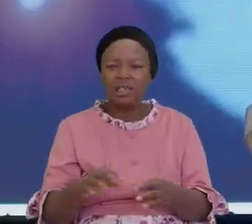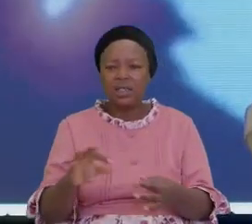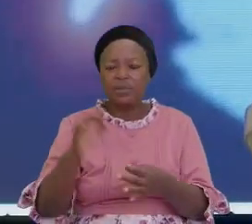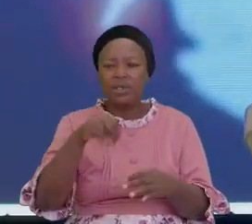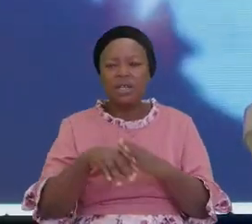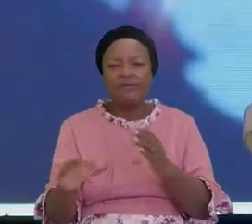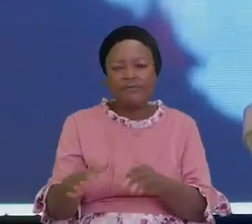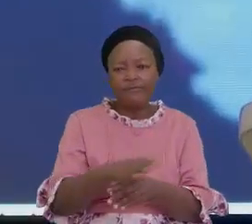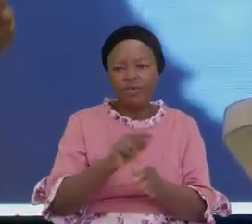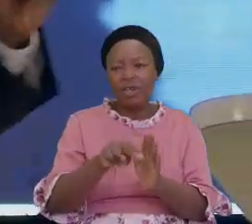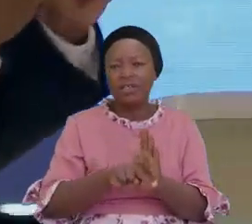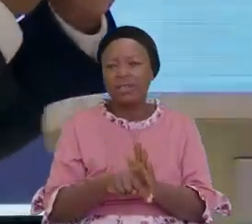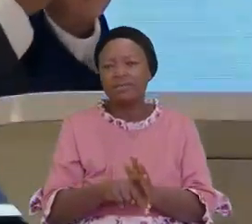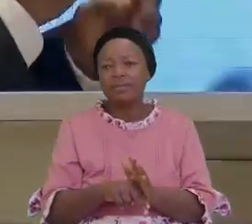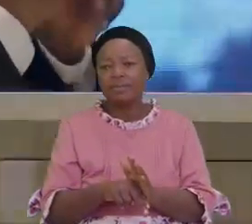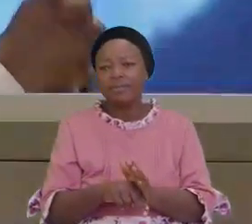fullness.